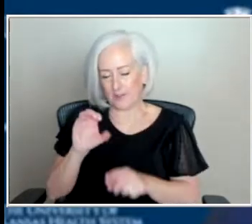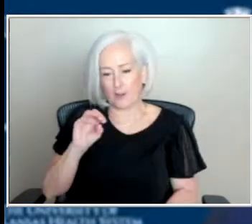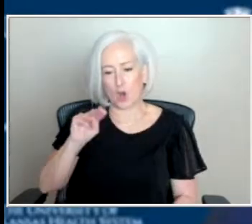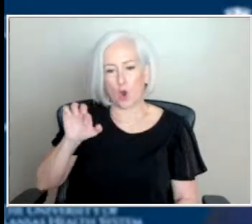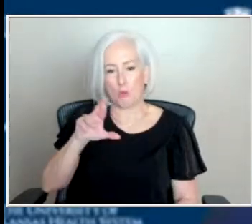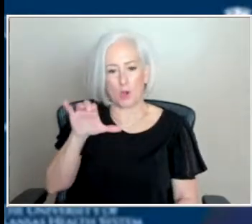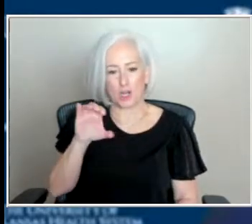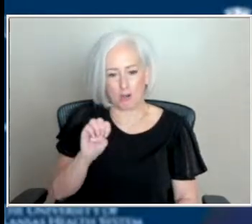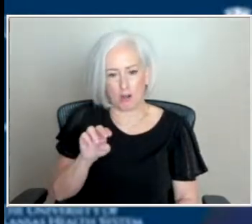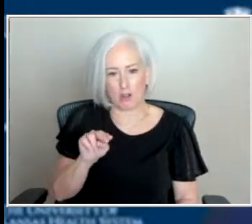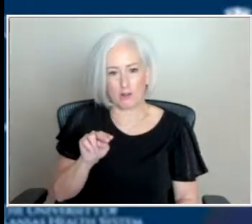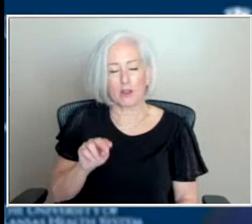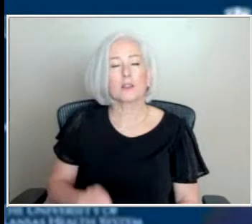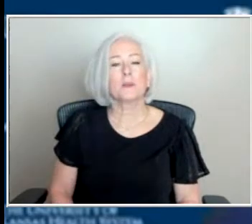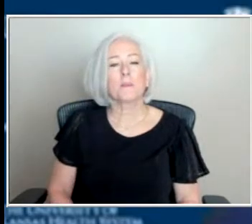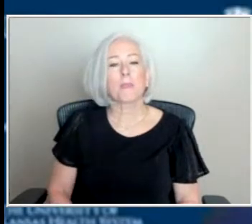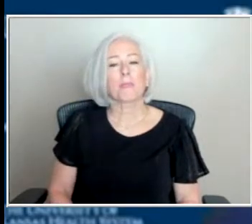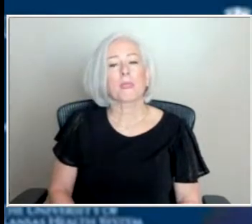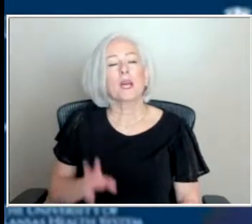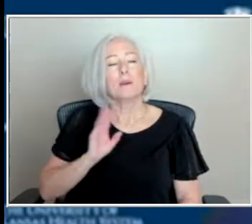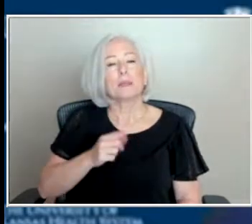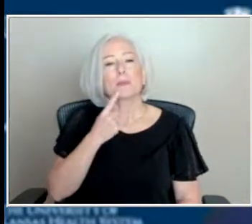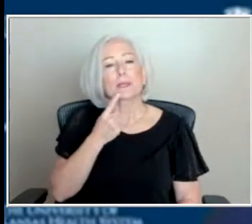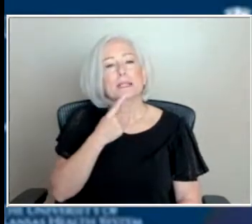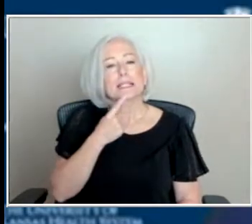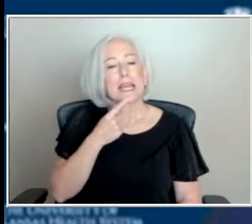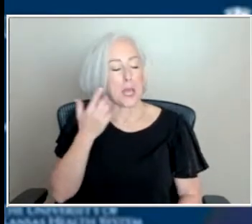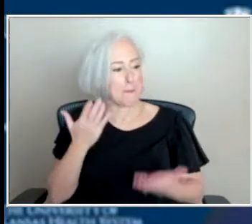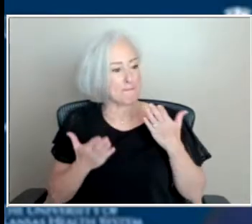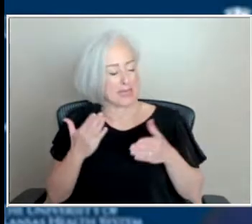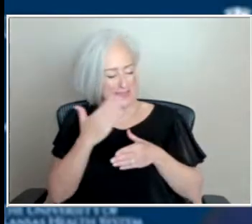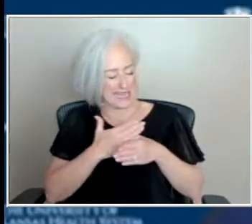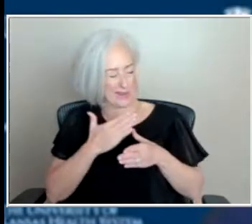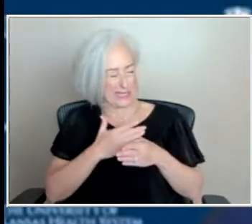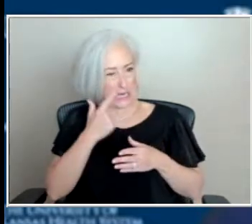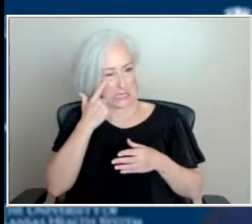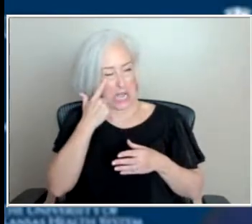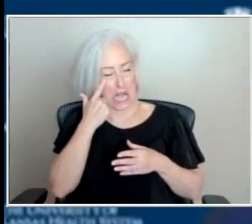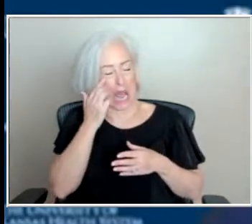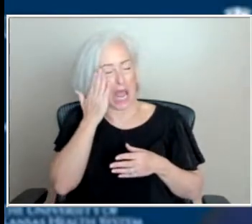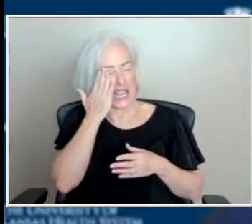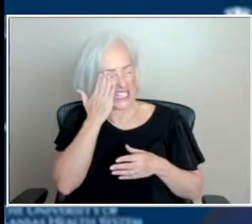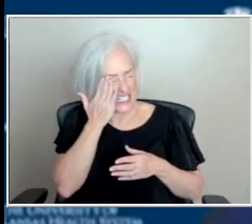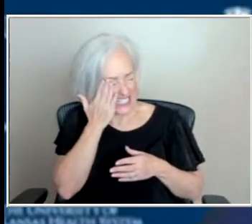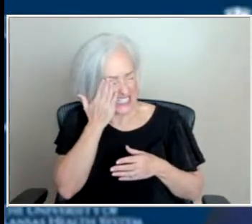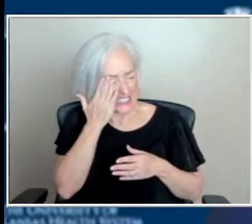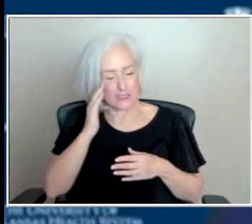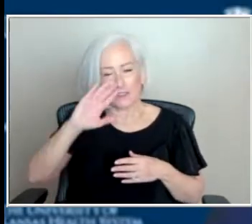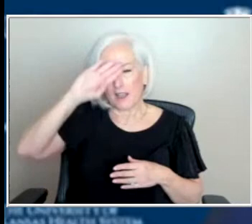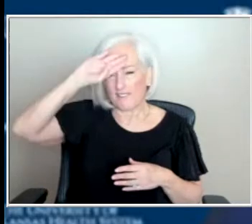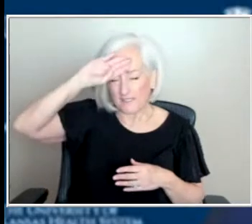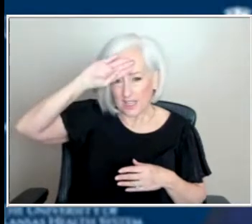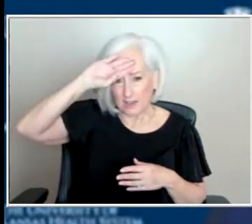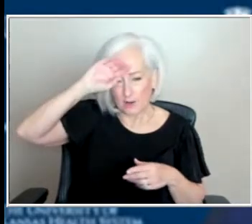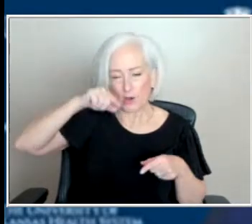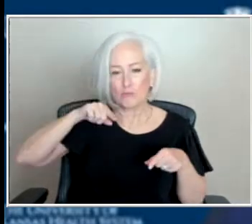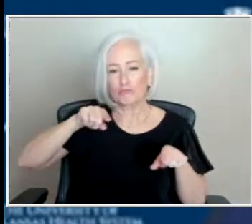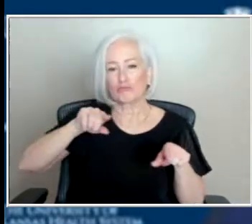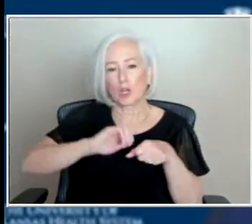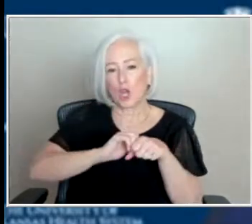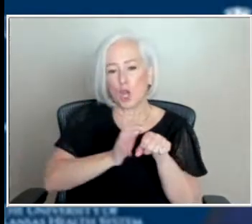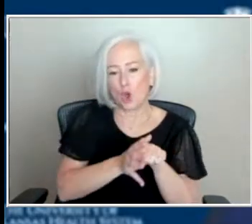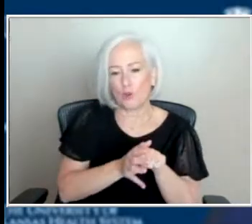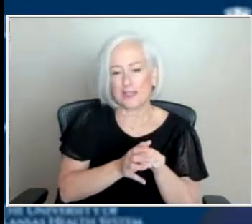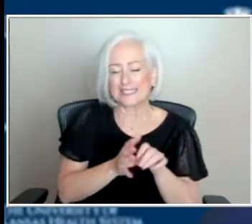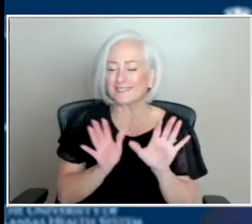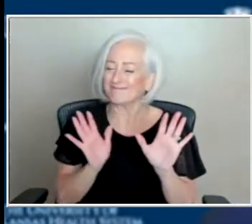variants. People are saying, well, maybe I'm getting some irritation in my eyes as well as fever when I have this virus. So it still needs